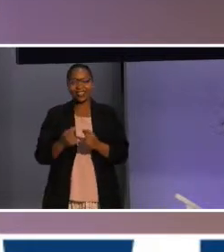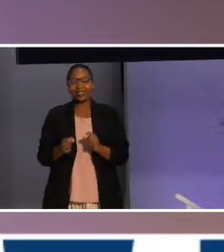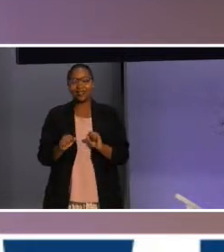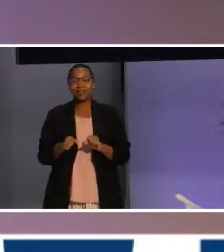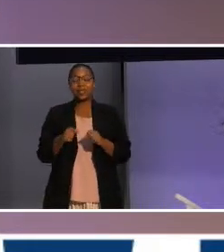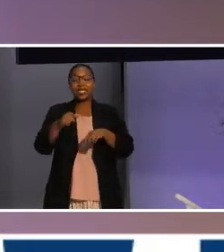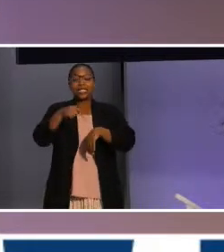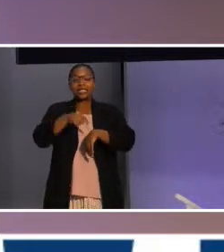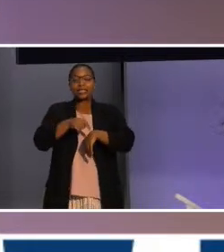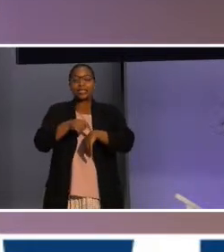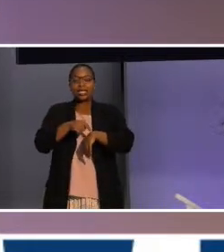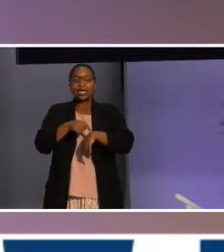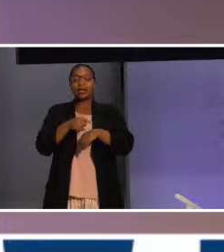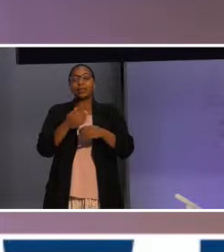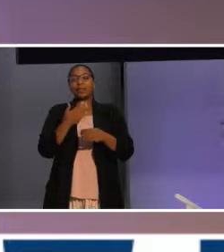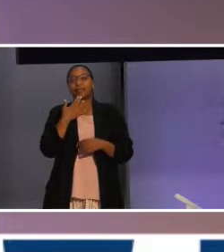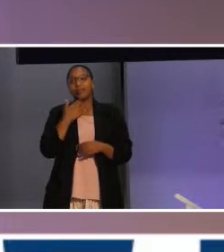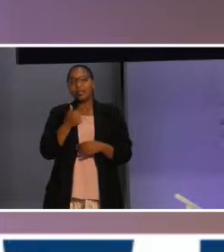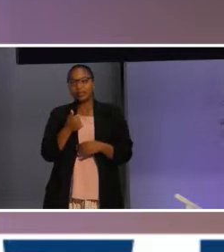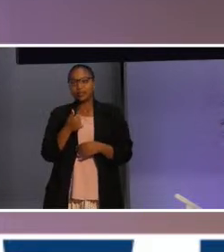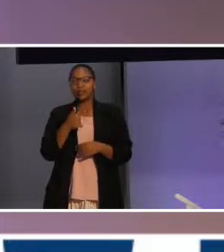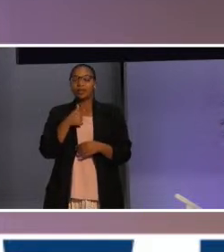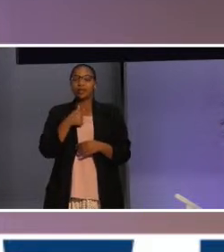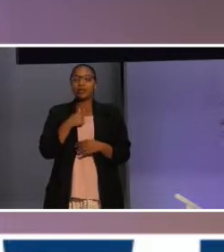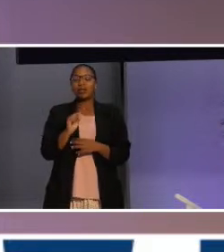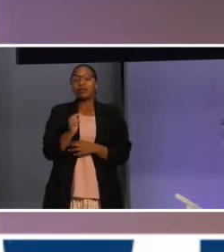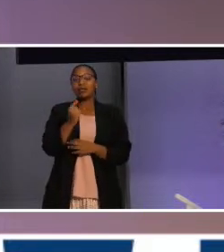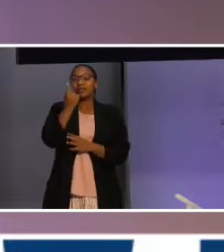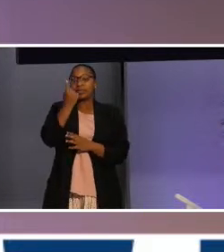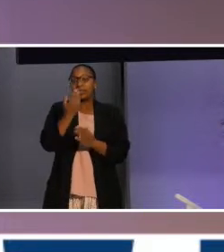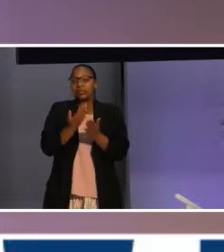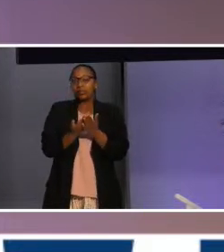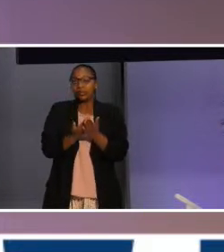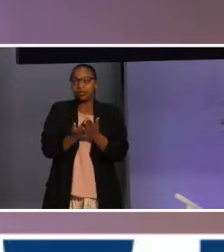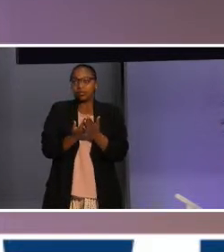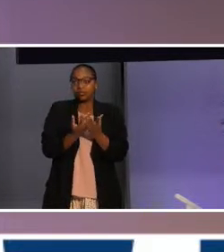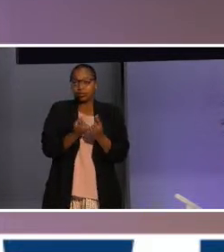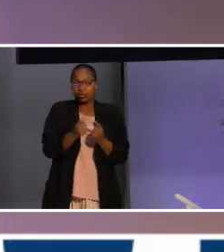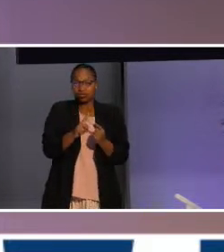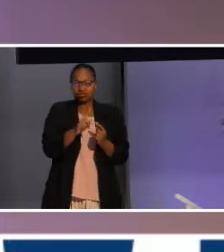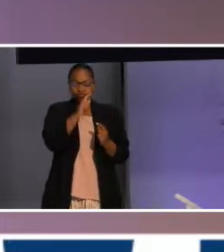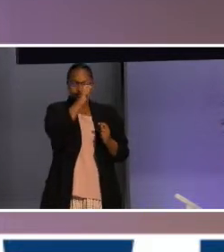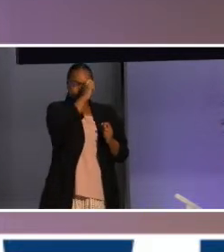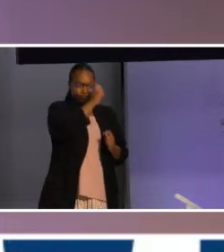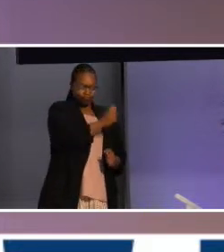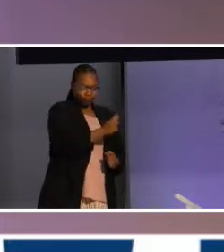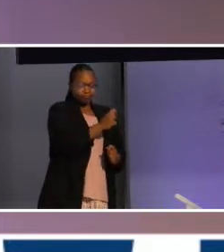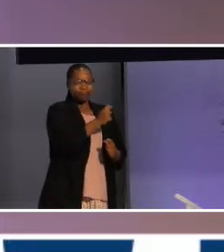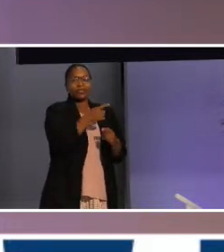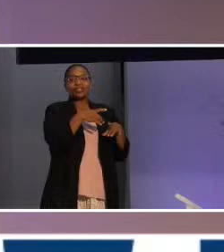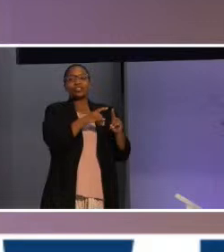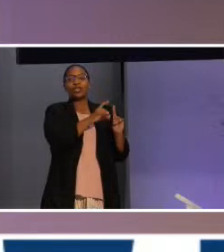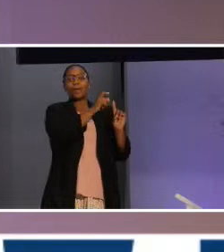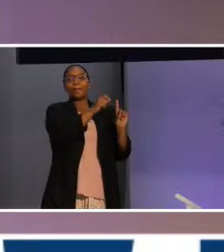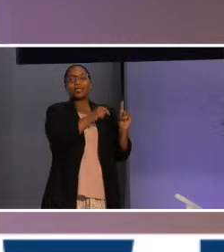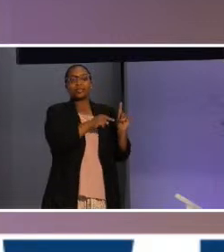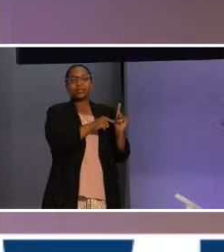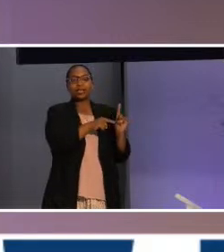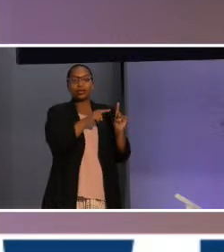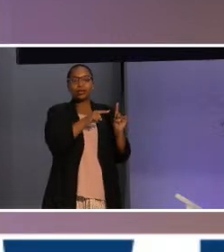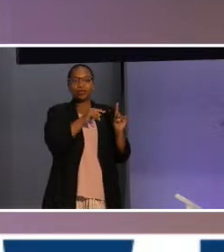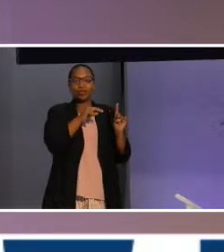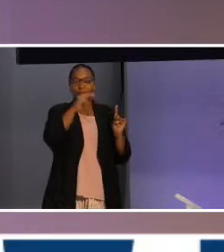time, allow me to please, first of all, acknowledge the chairperson of the Portfolio Committee on